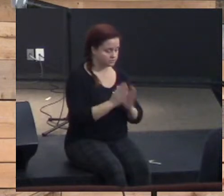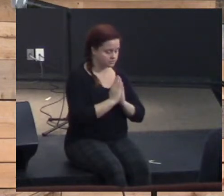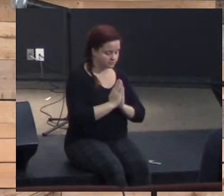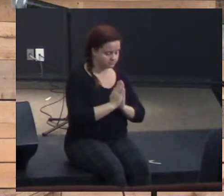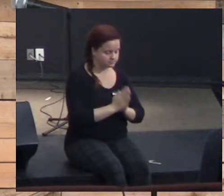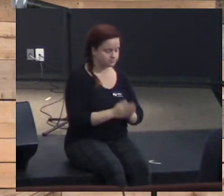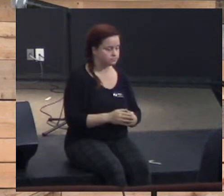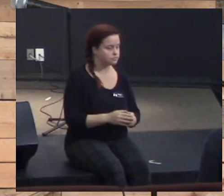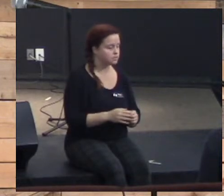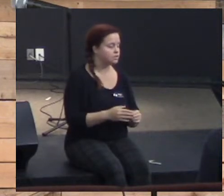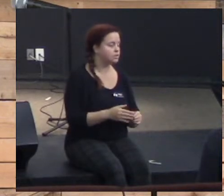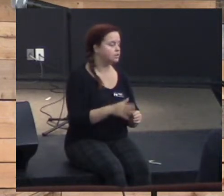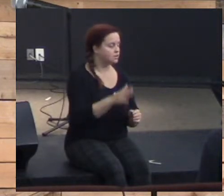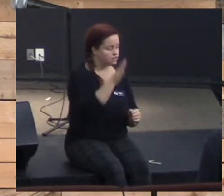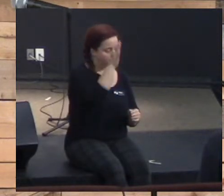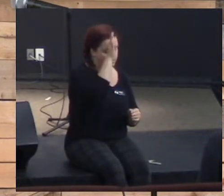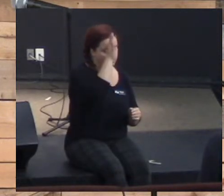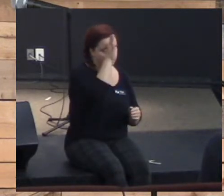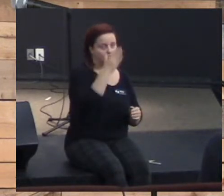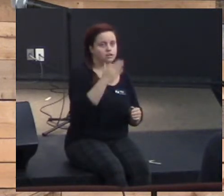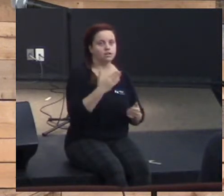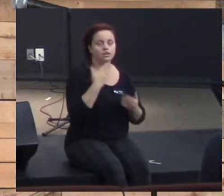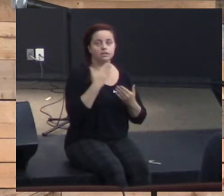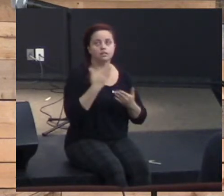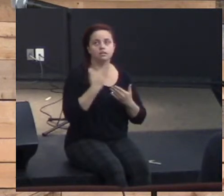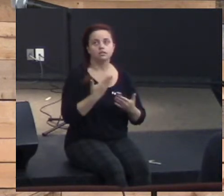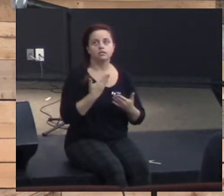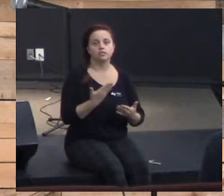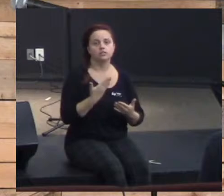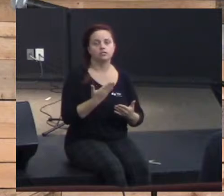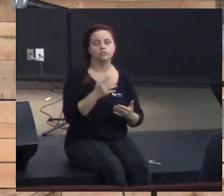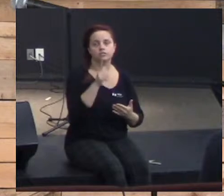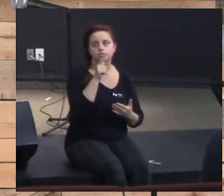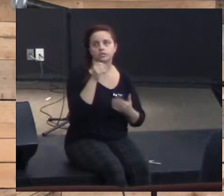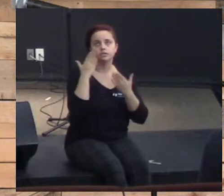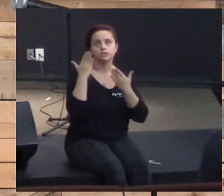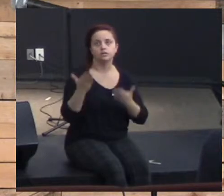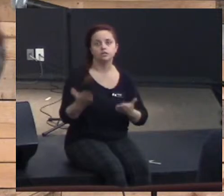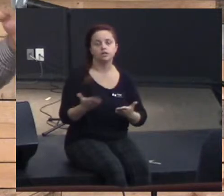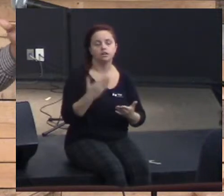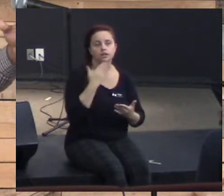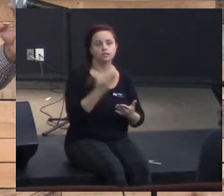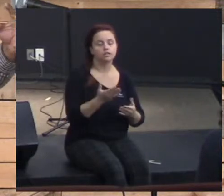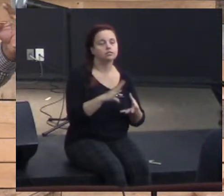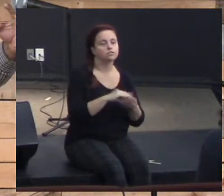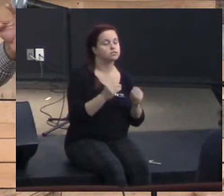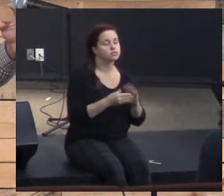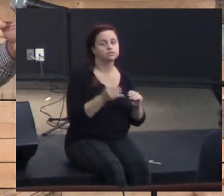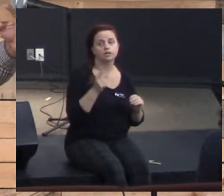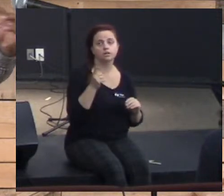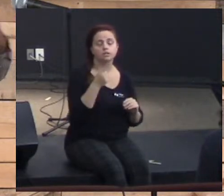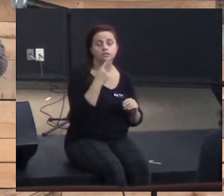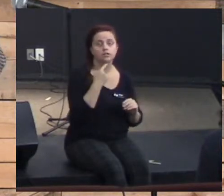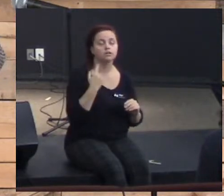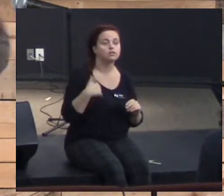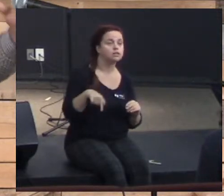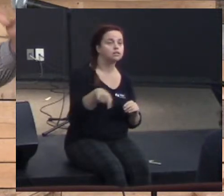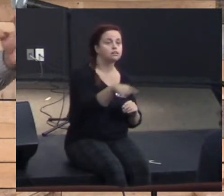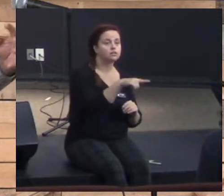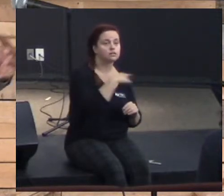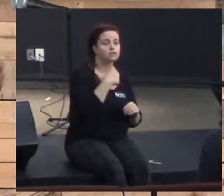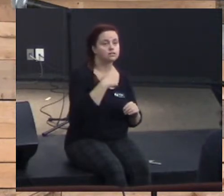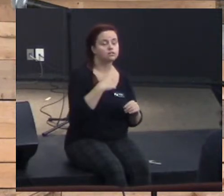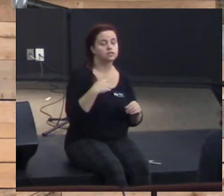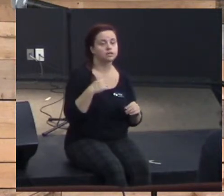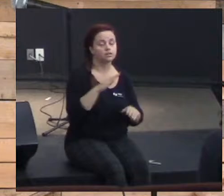Dear Father, thank you so much for who you are. Thank you for the story you've been telling, you know, all through the